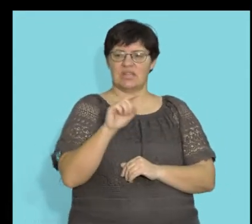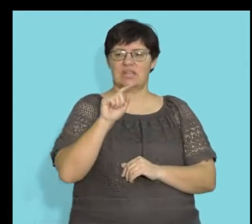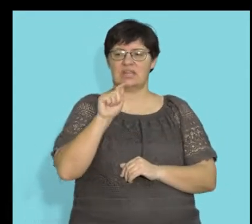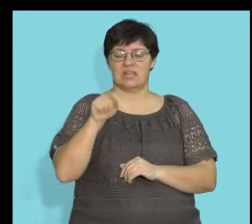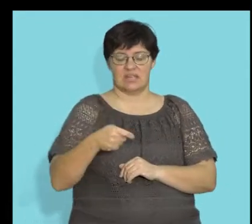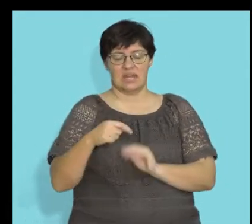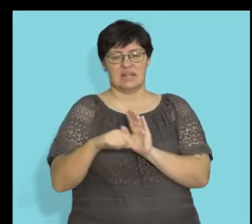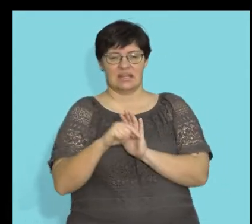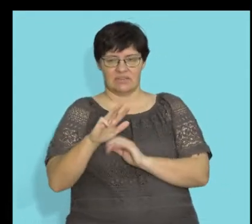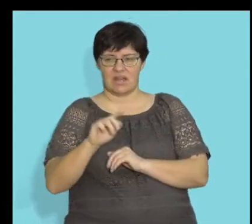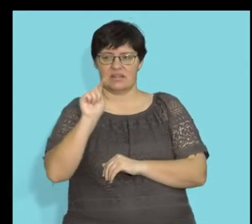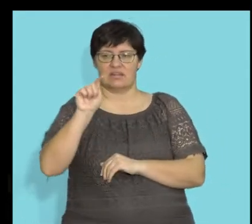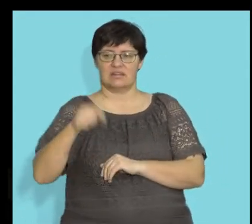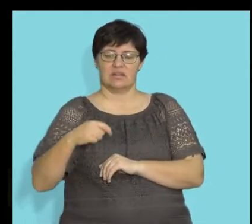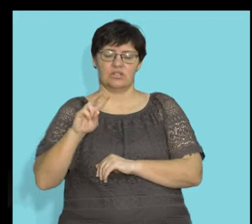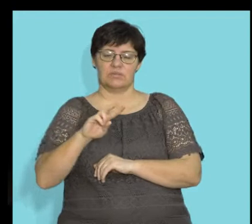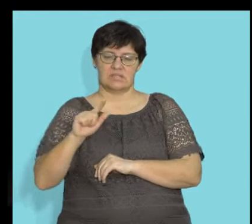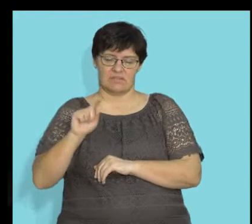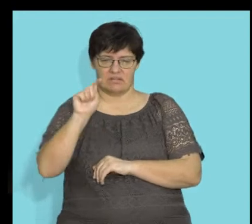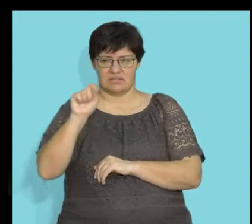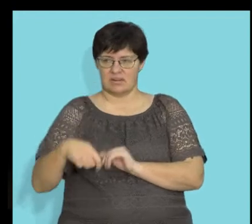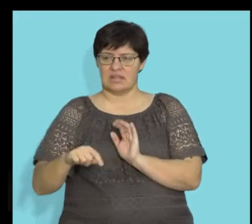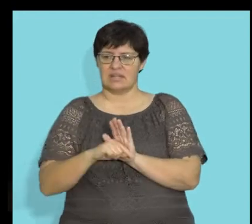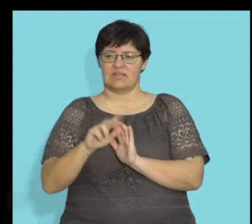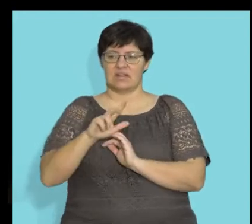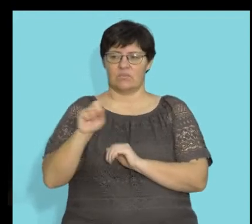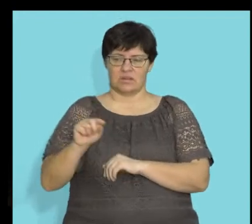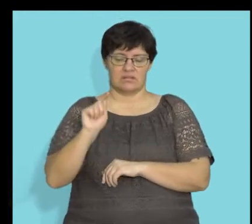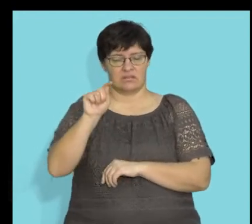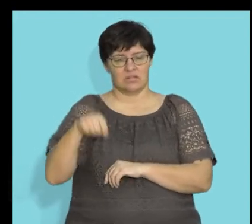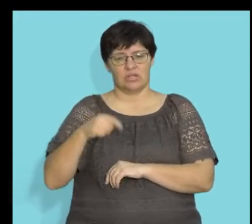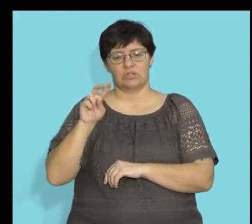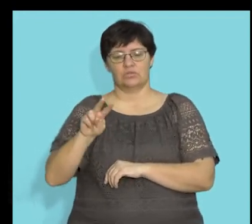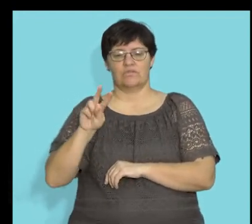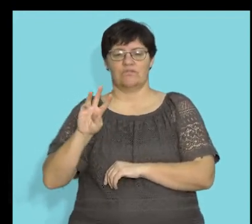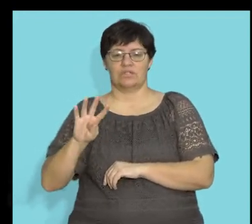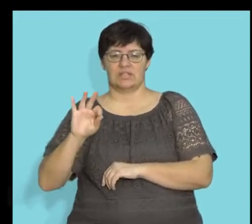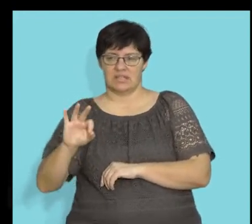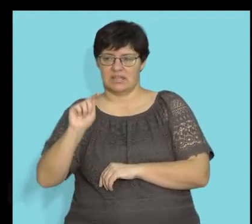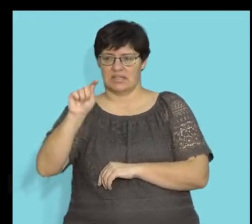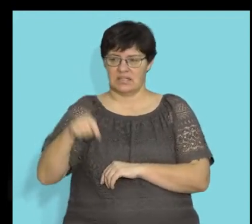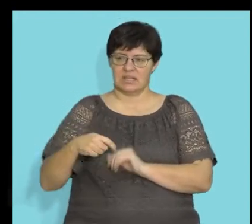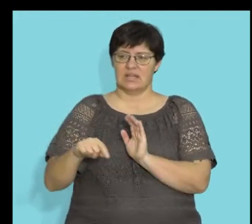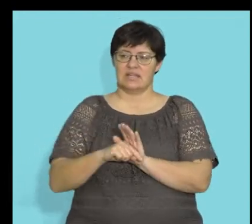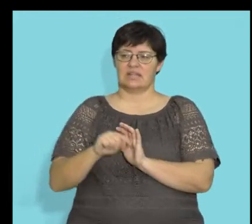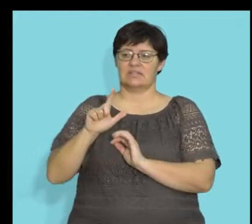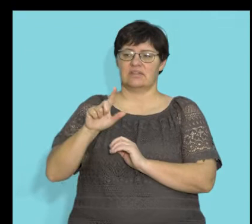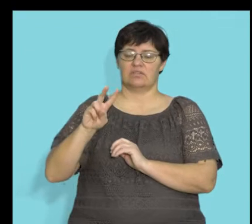3, negative 9, 27, negative 81, 243,